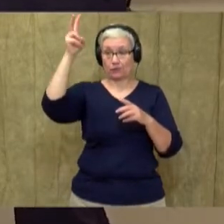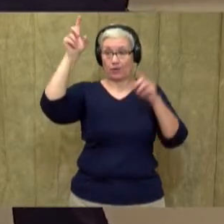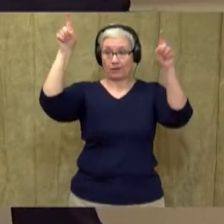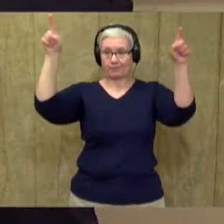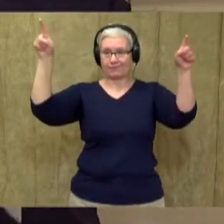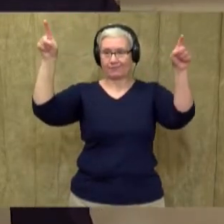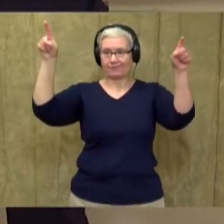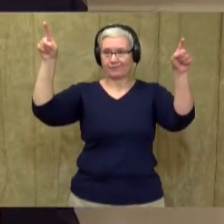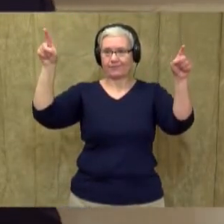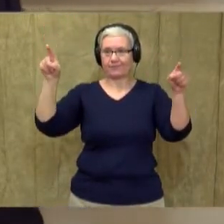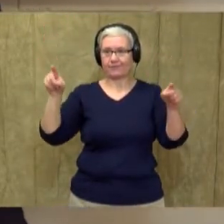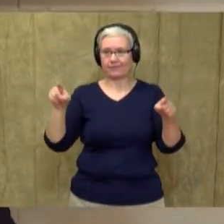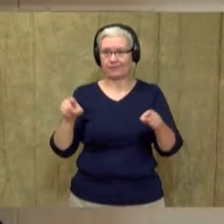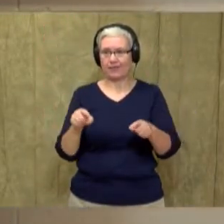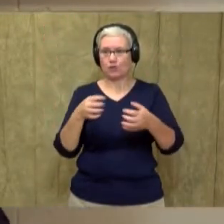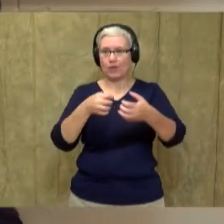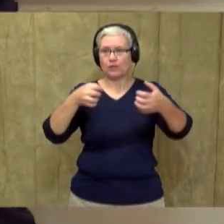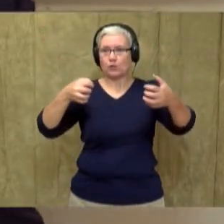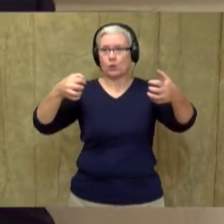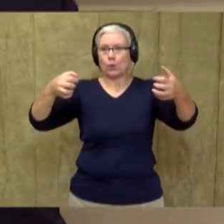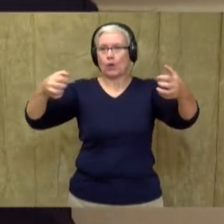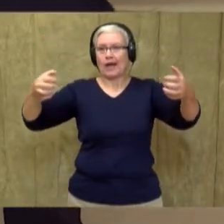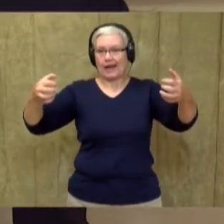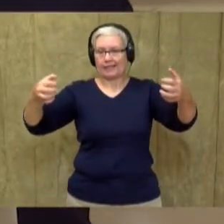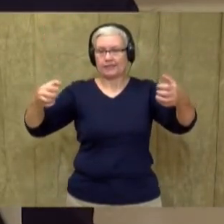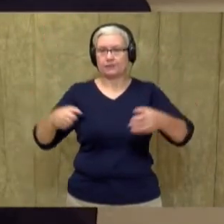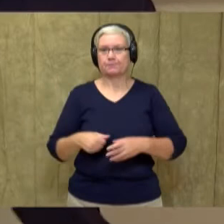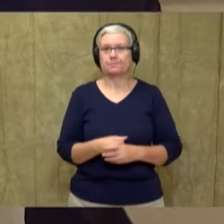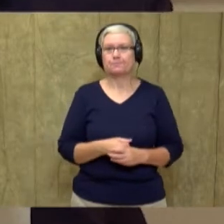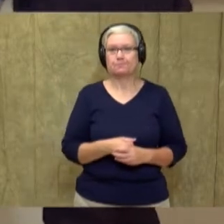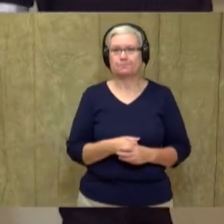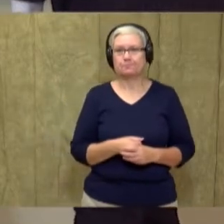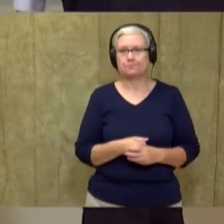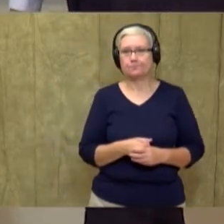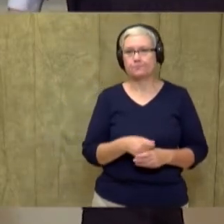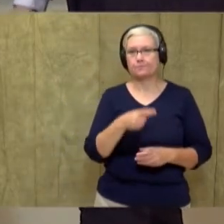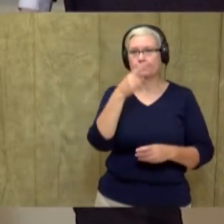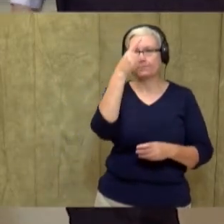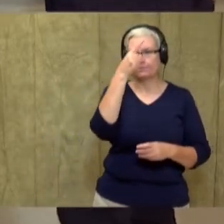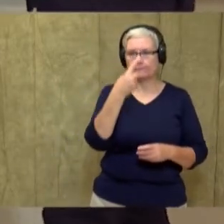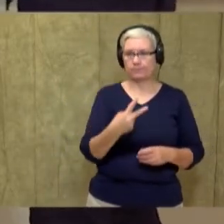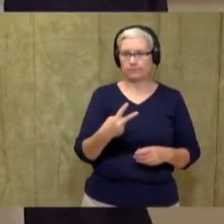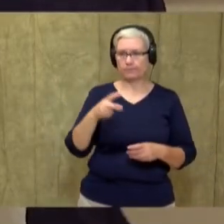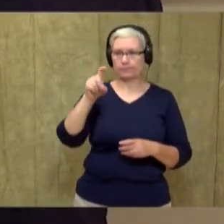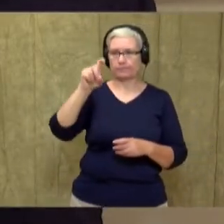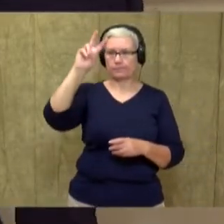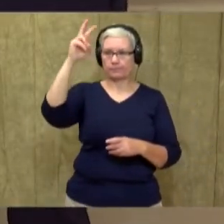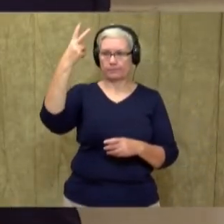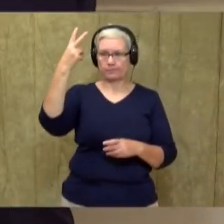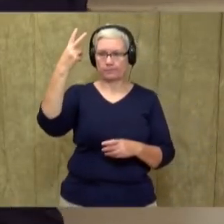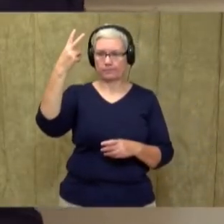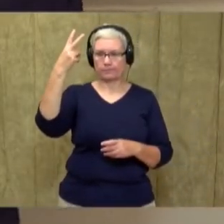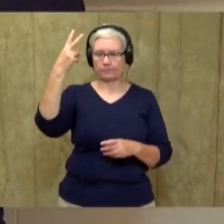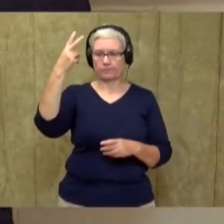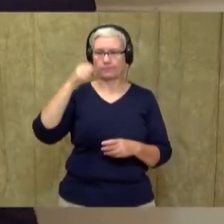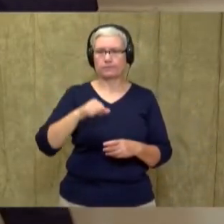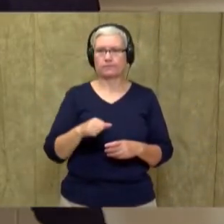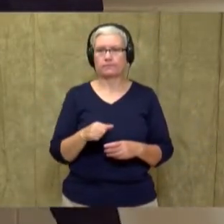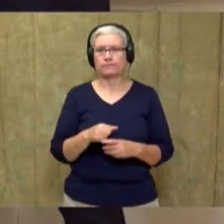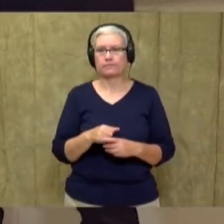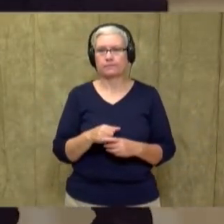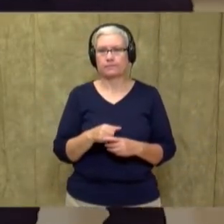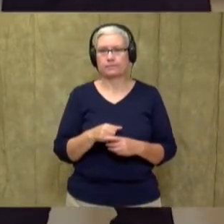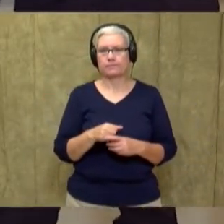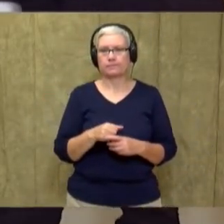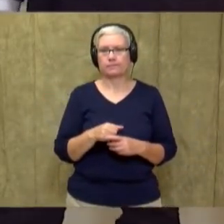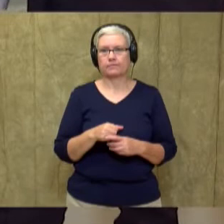stretching in that direction. When I'm looking at 1/2 x squared, and I'm comparing these outputs to the